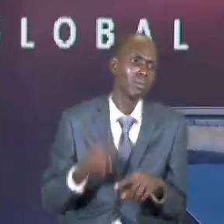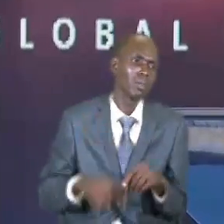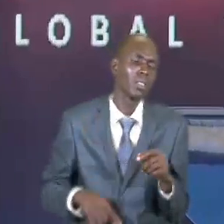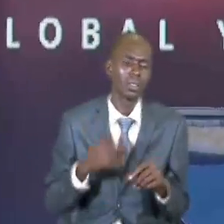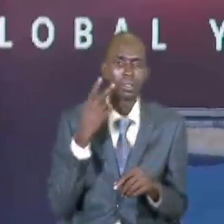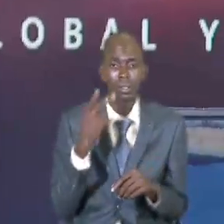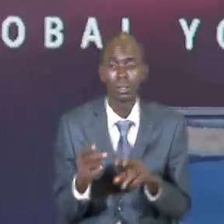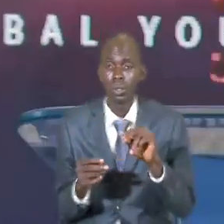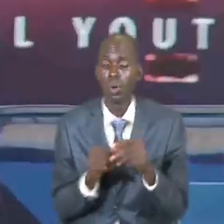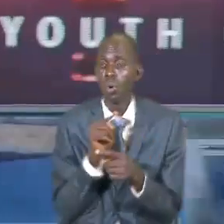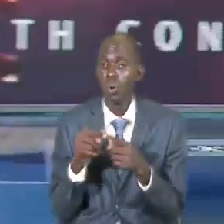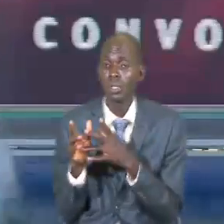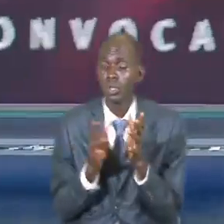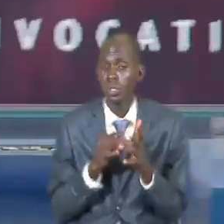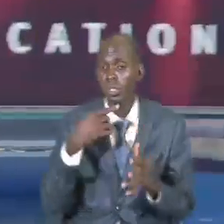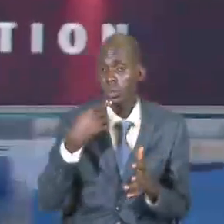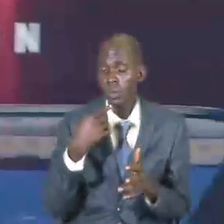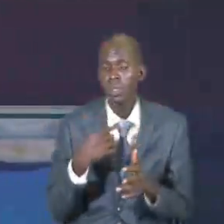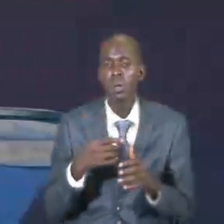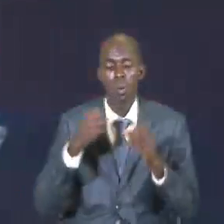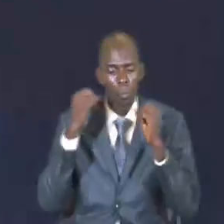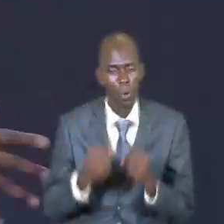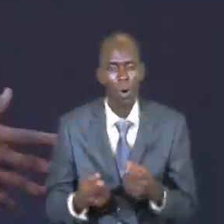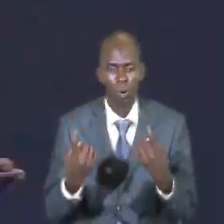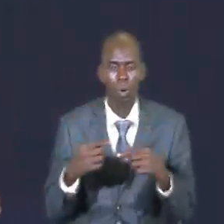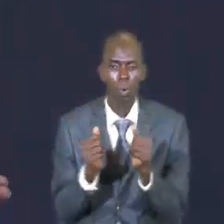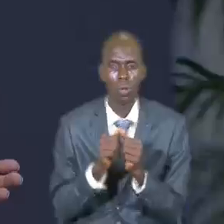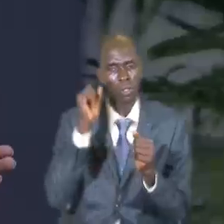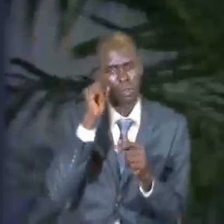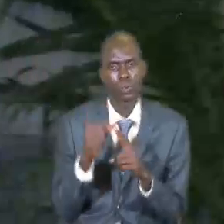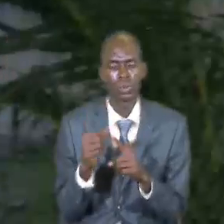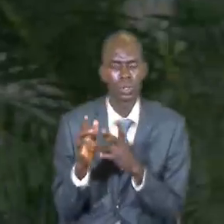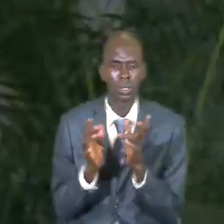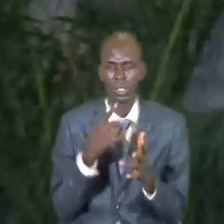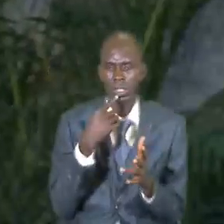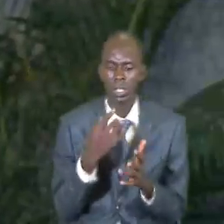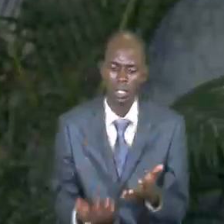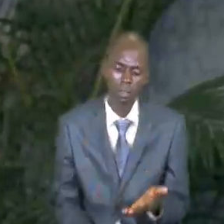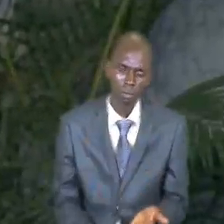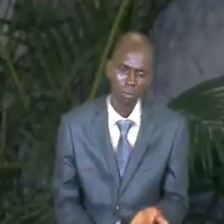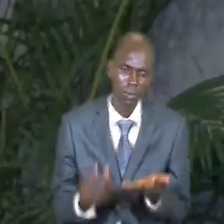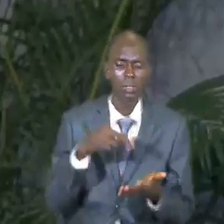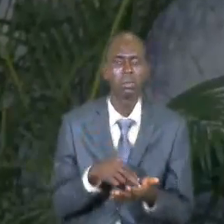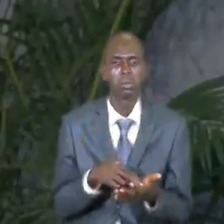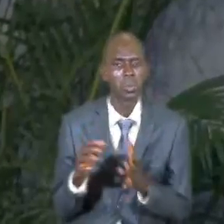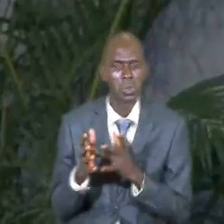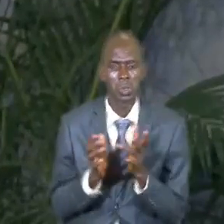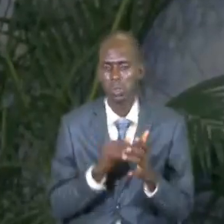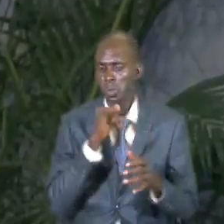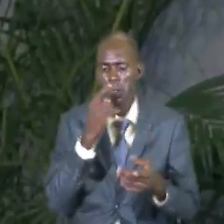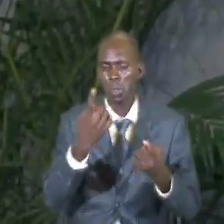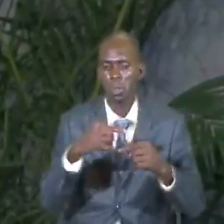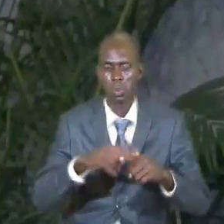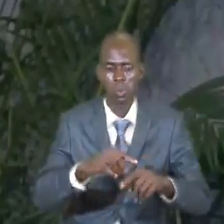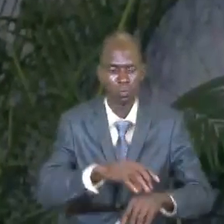comes with his word. He said, arise. He didn't hold him. I will not come and hold you there. He didn't jerk him